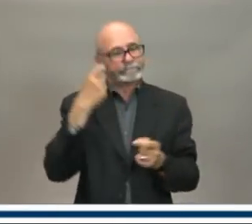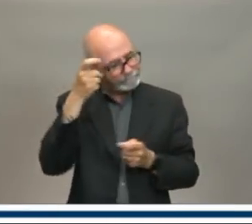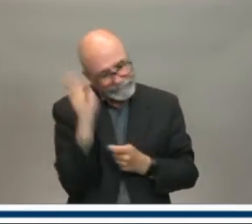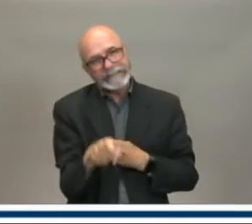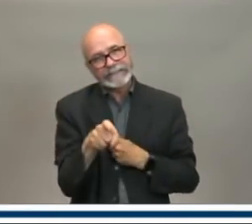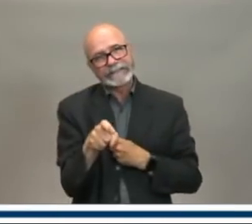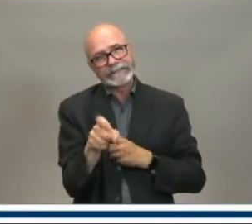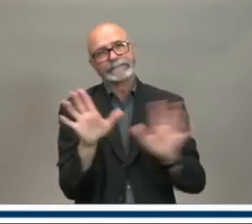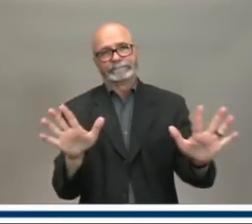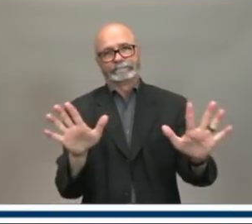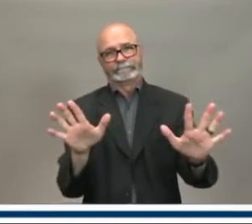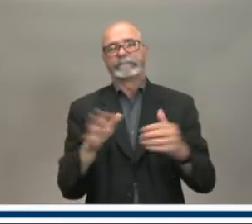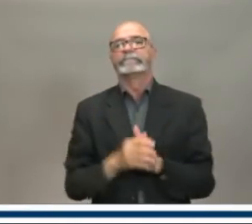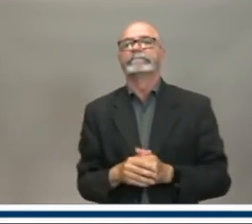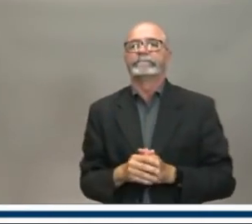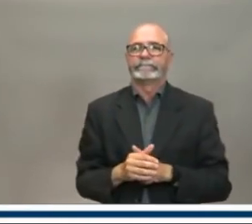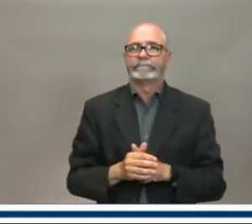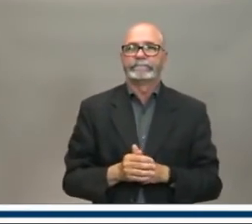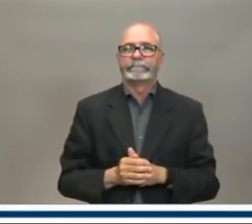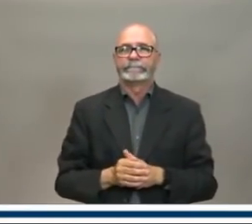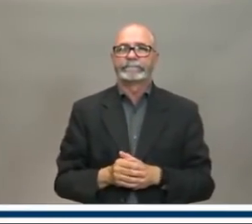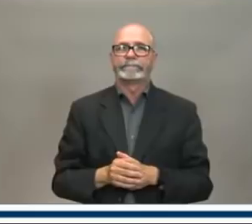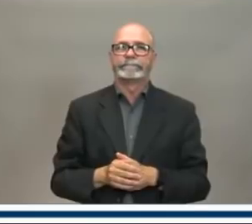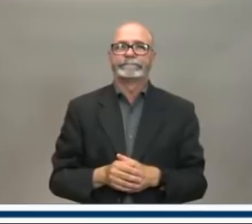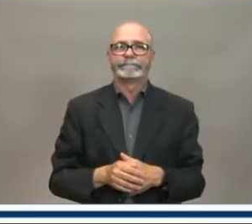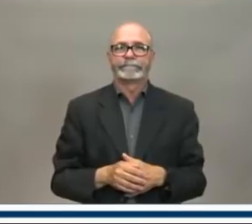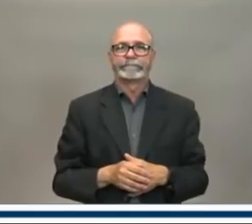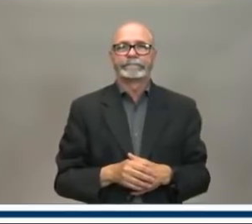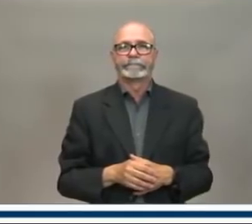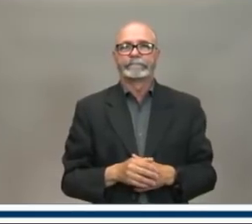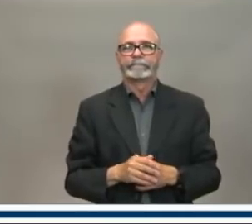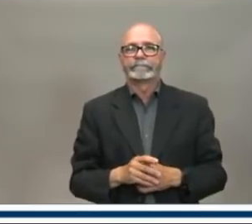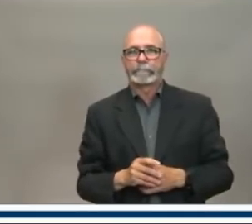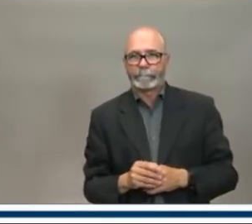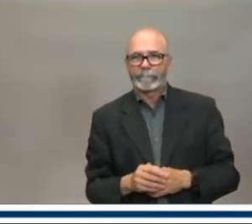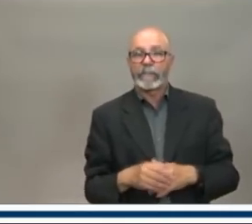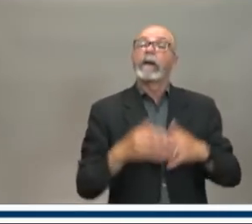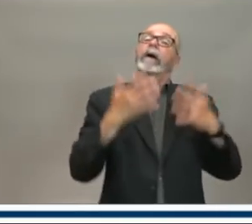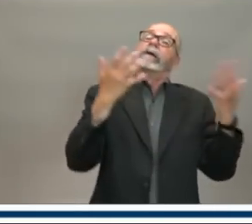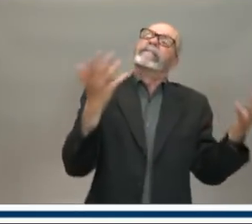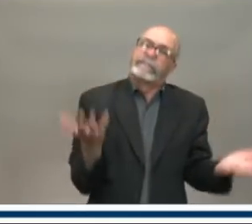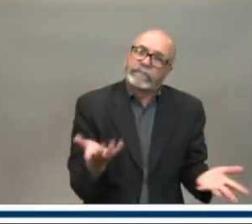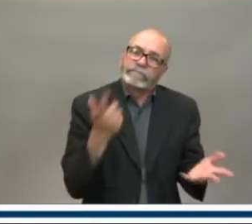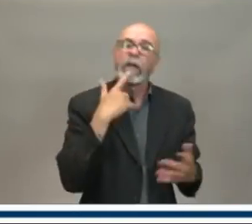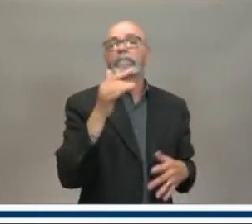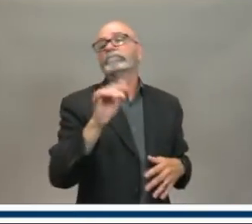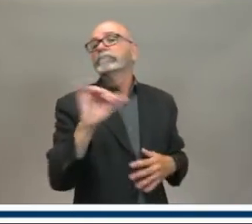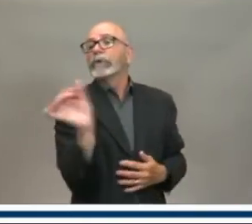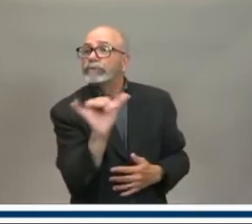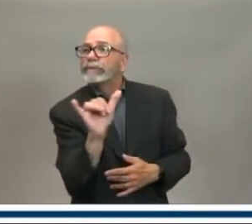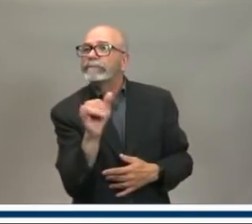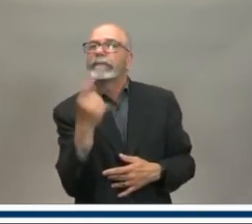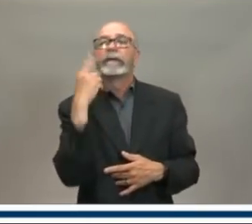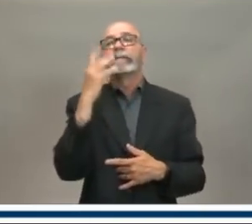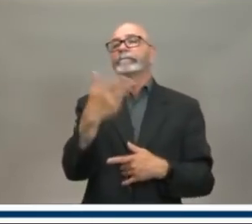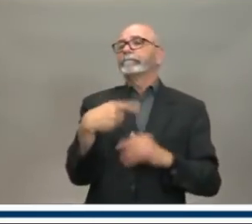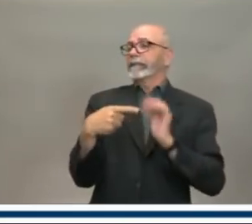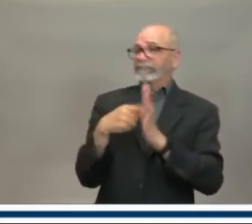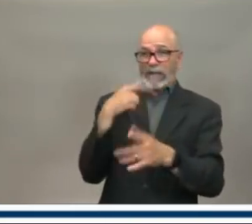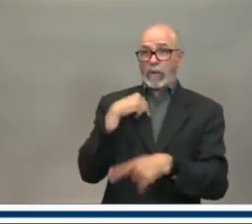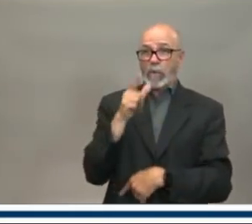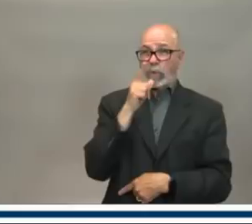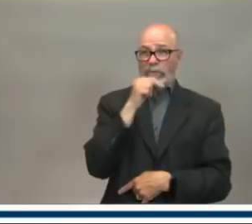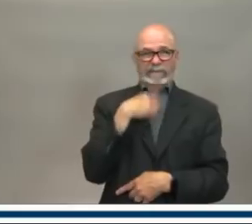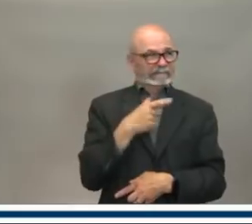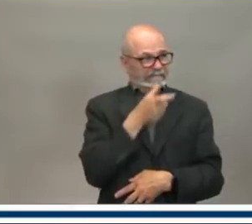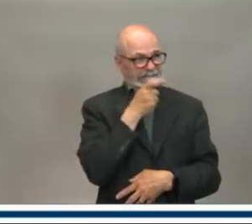more where at all possible. We need to look at things like non-essential travel. The virus is spread around,